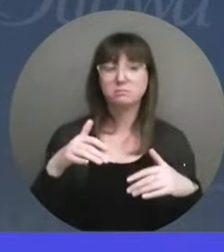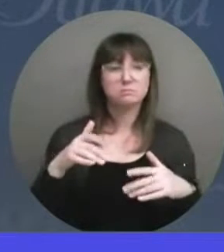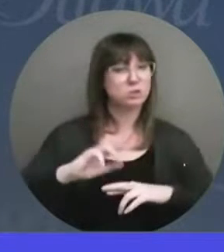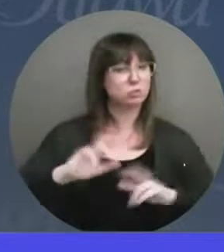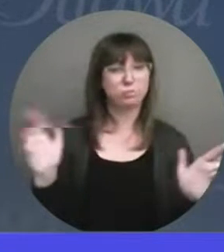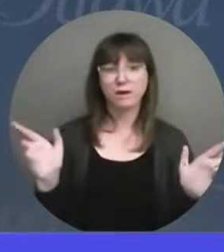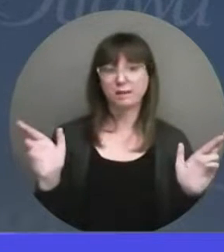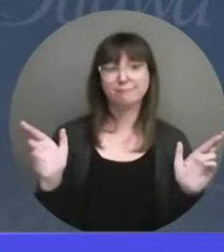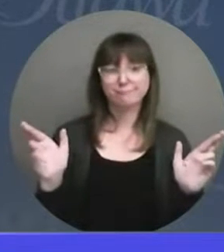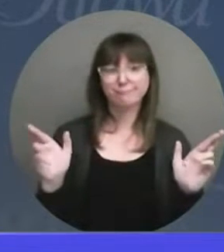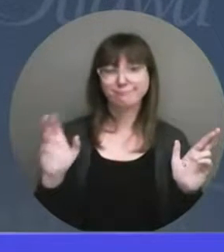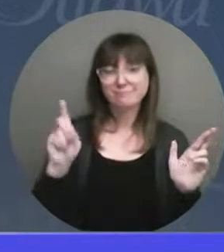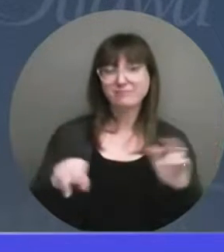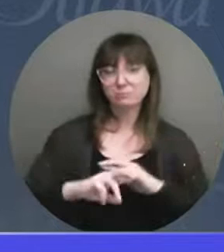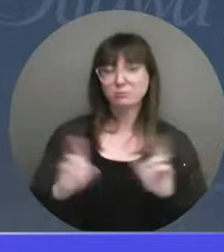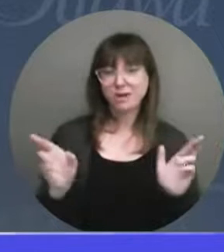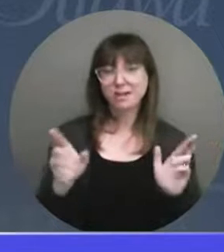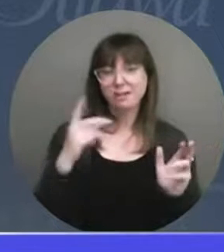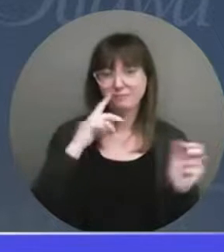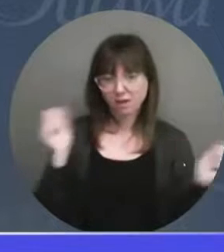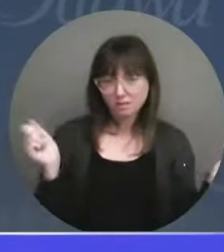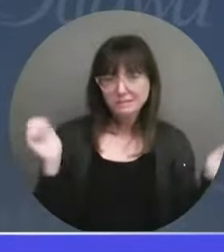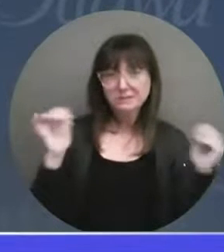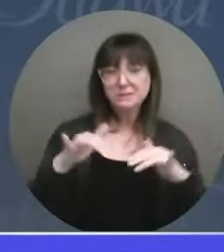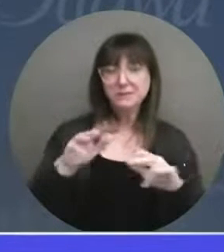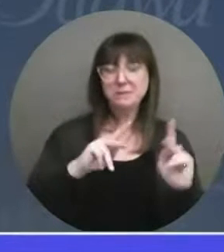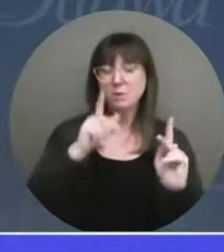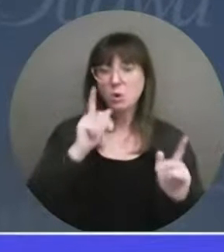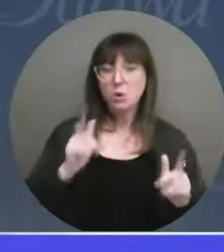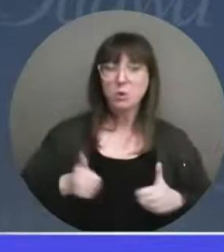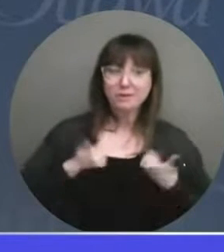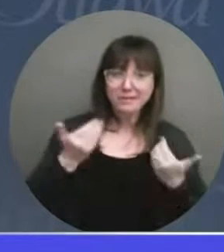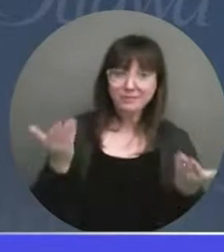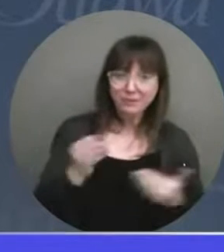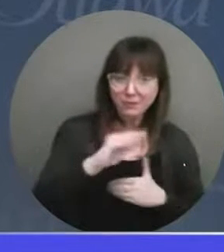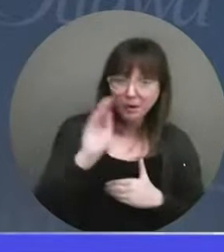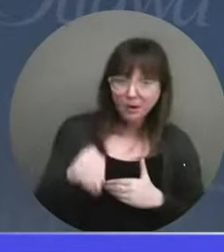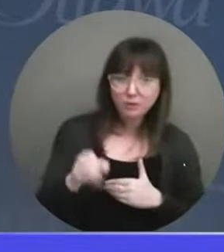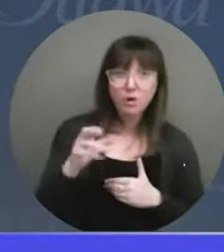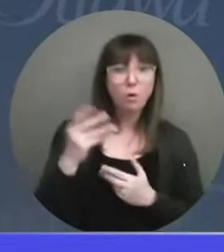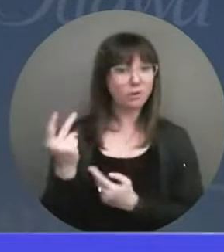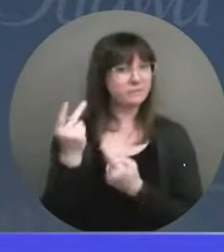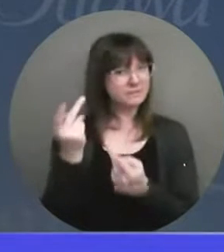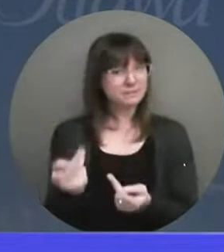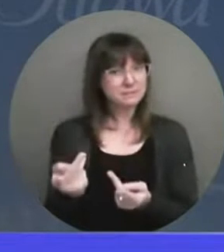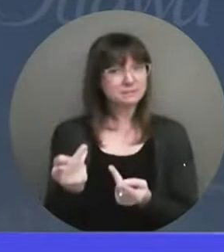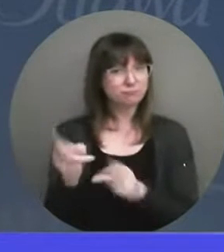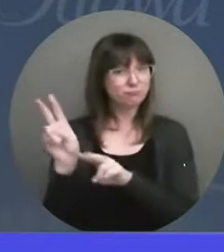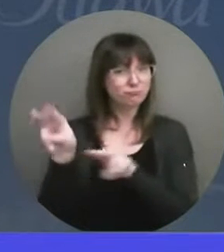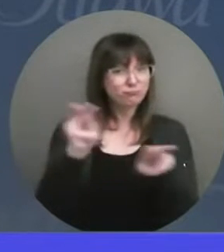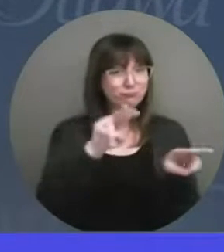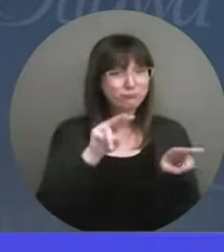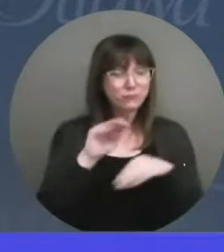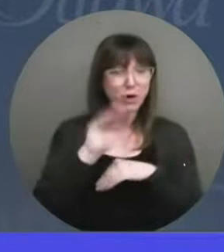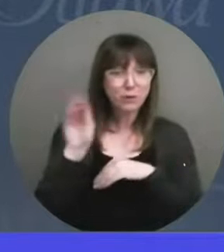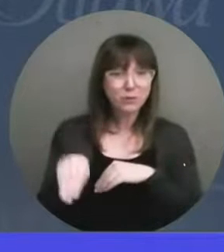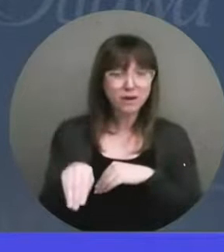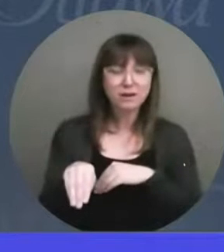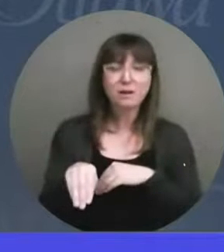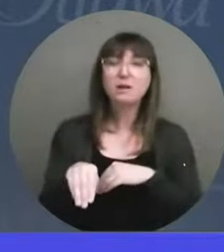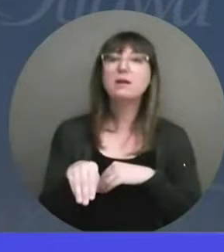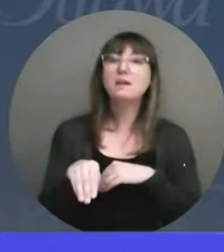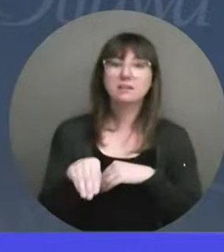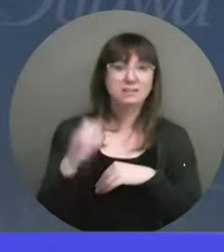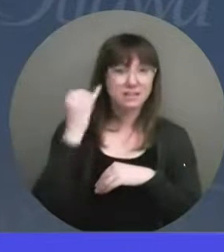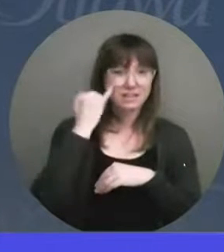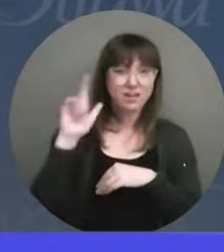in numbers of people living in Ottawa and visiting Ottawa. And transit, mass transit like LRT is the